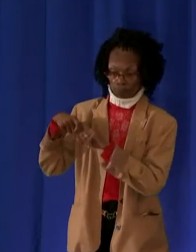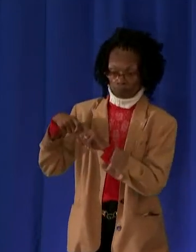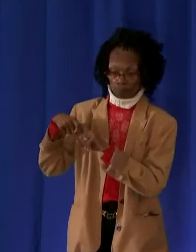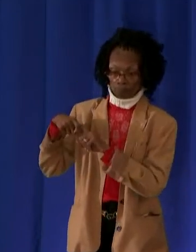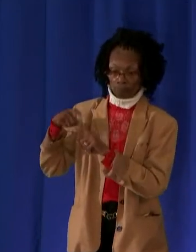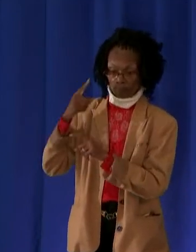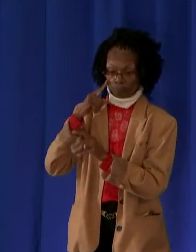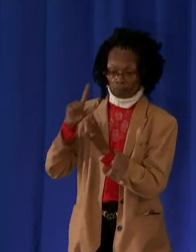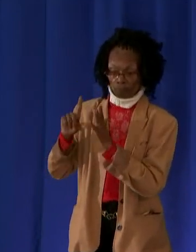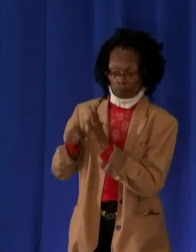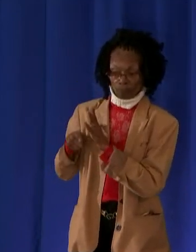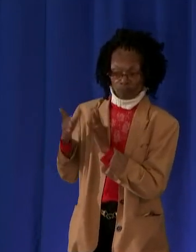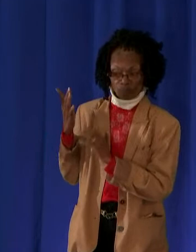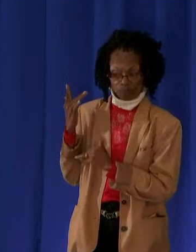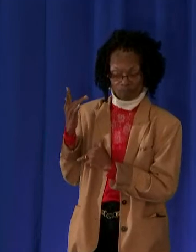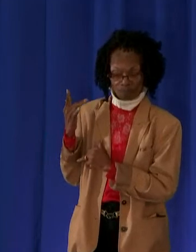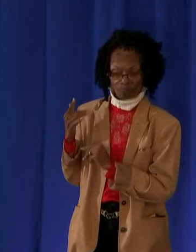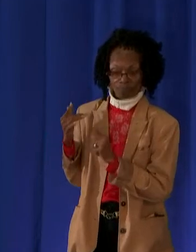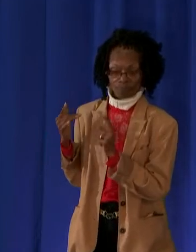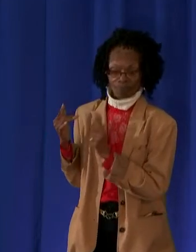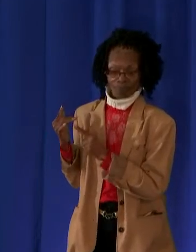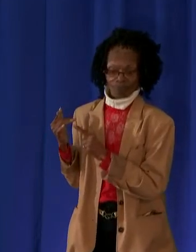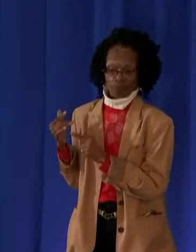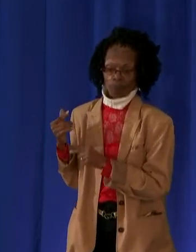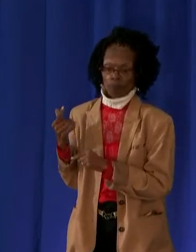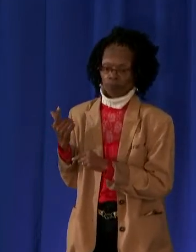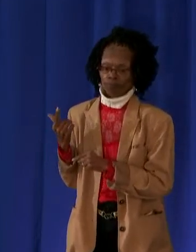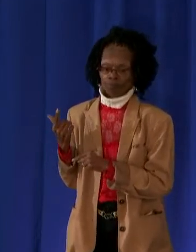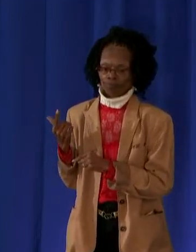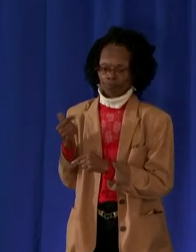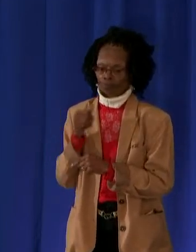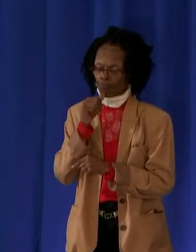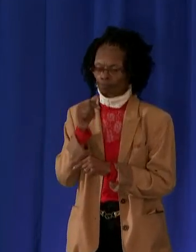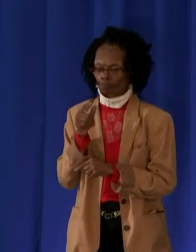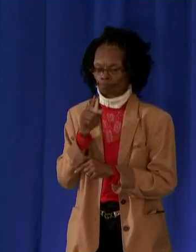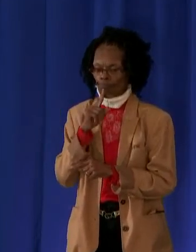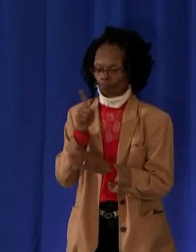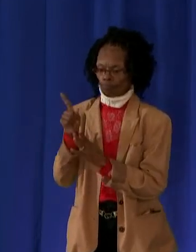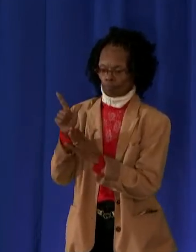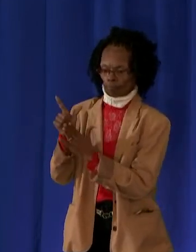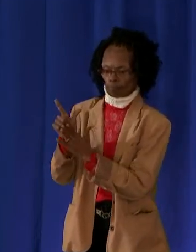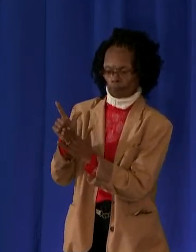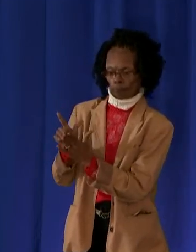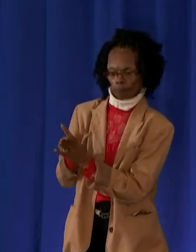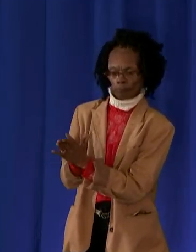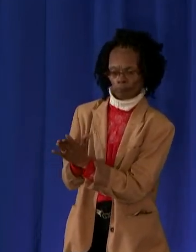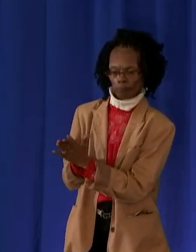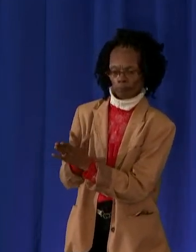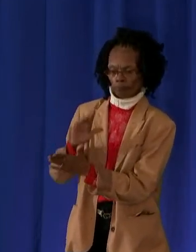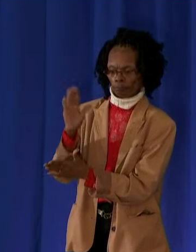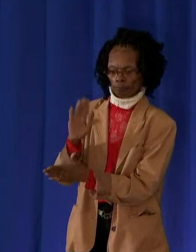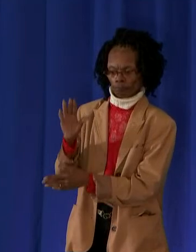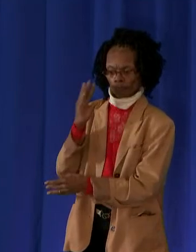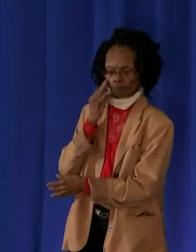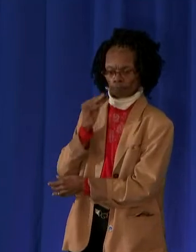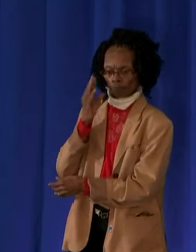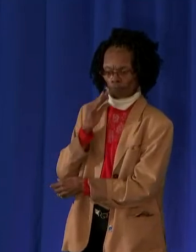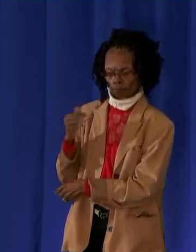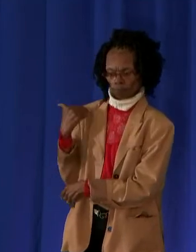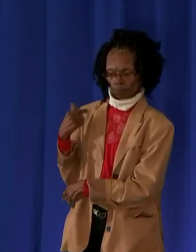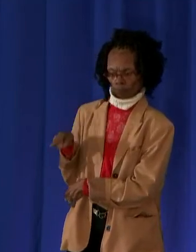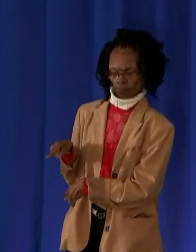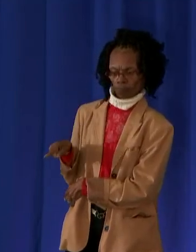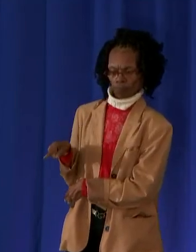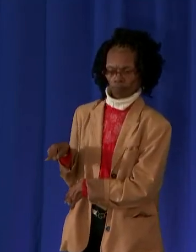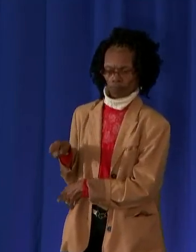like a while is that we are, as I said before, we're on legally uncharted territories. Not that vaccine religious exemption